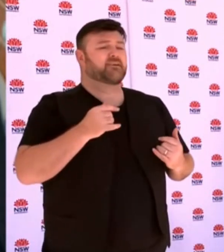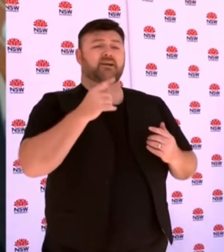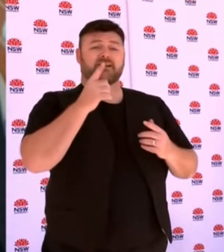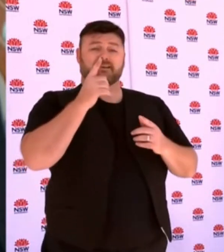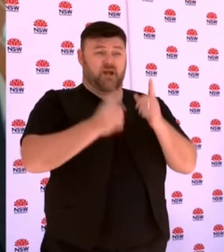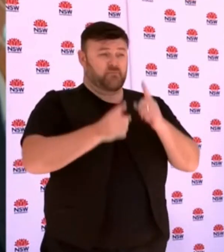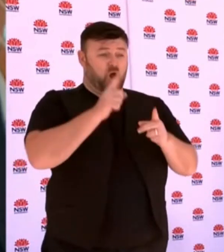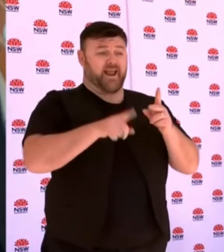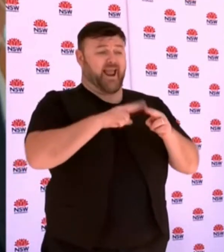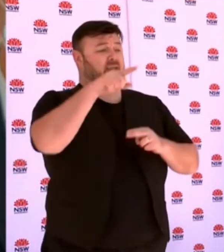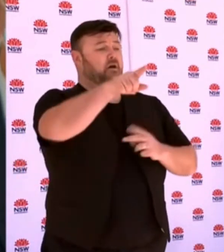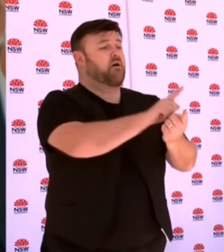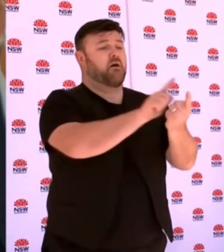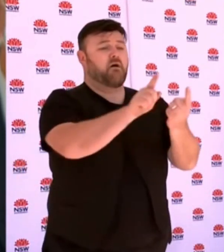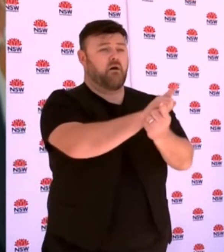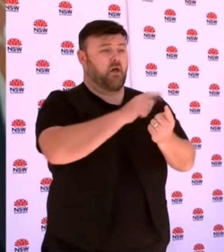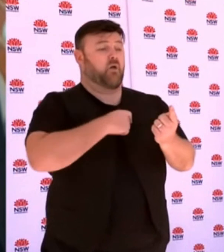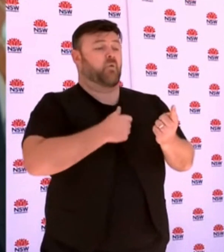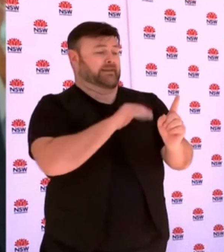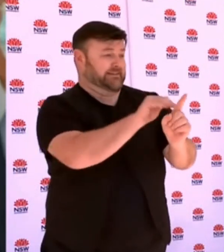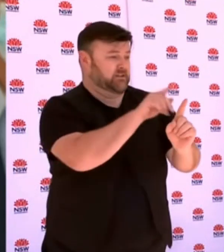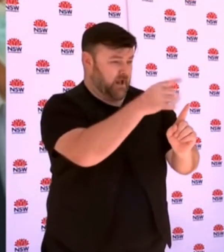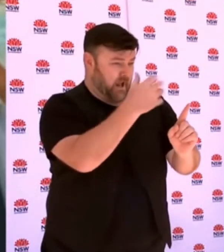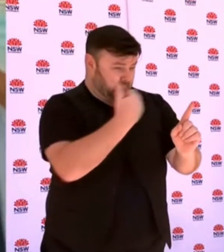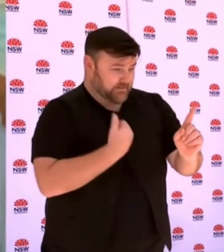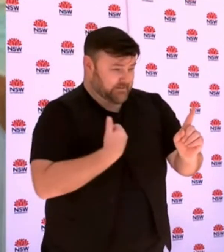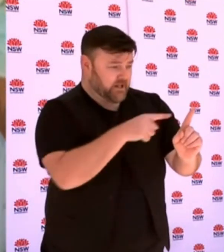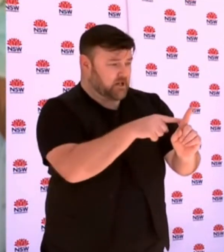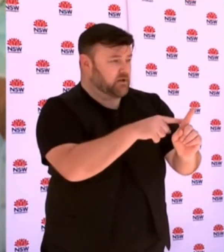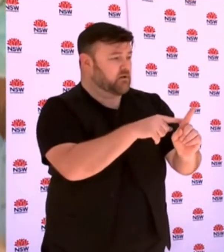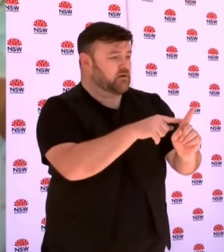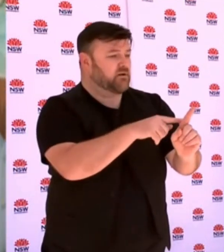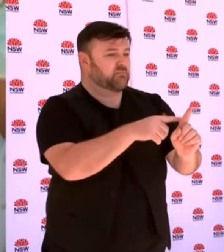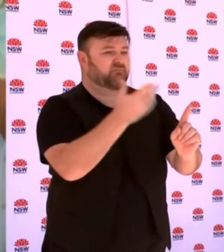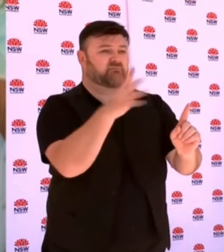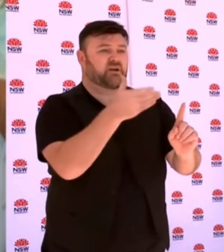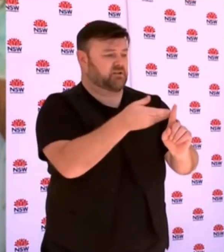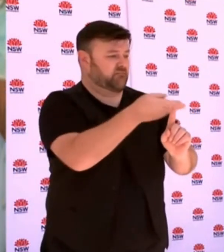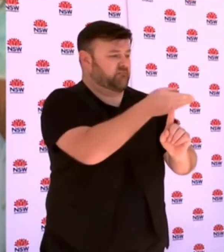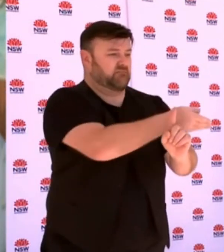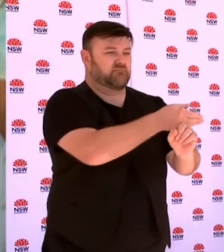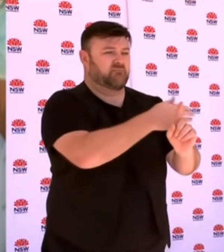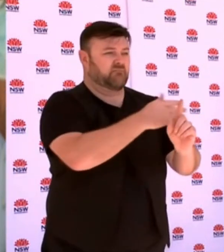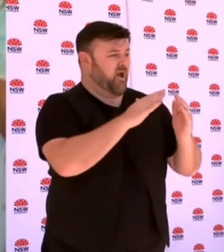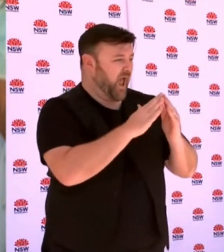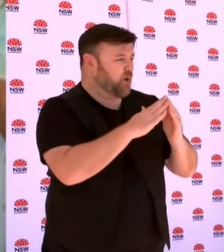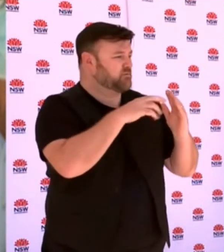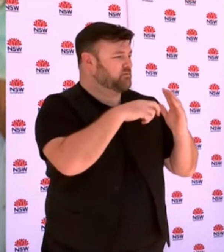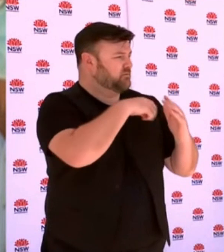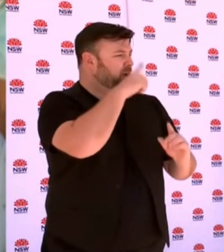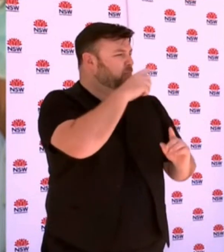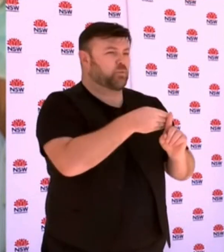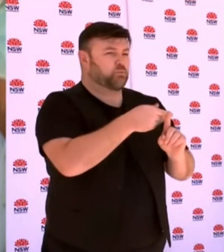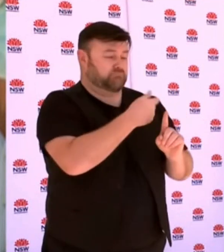time we get to them, if they've had symptoms for a few days, the rest of their household has already been infected, and that's too